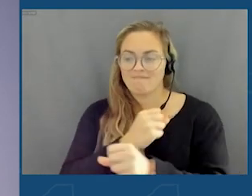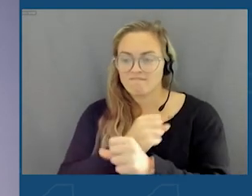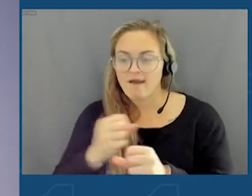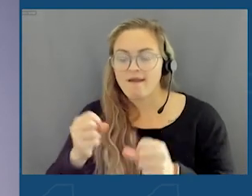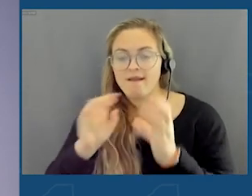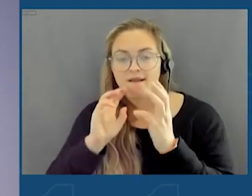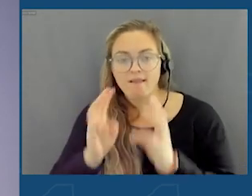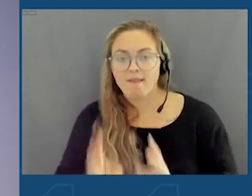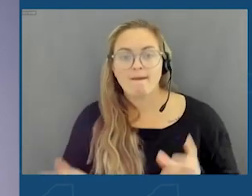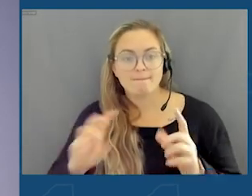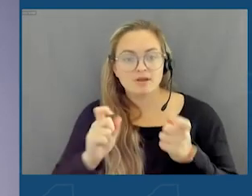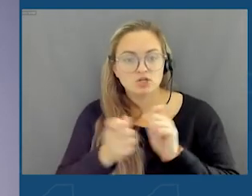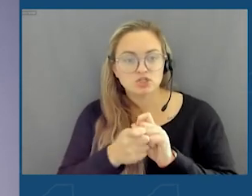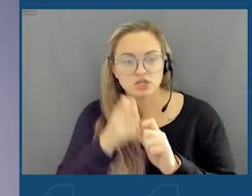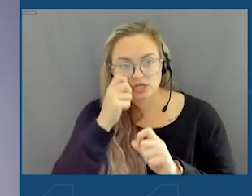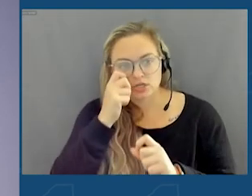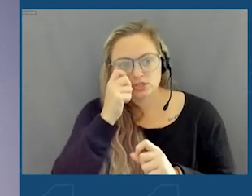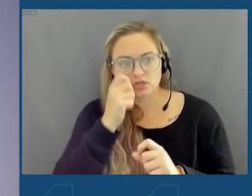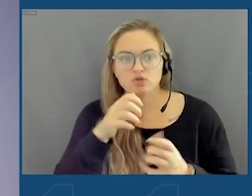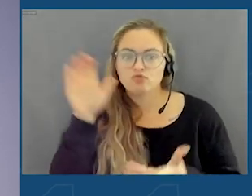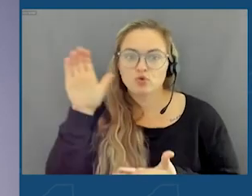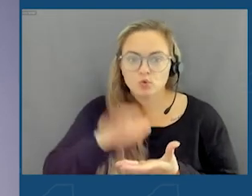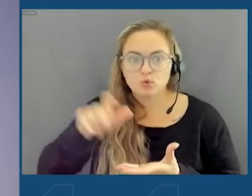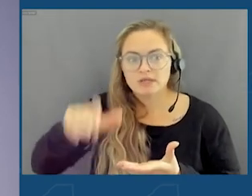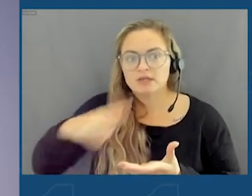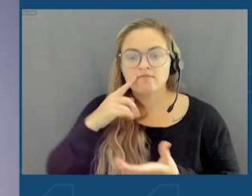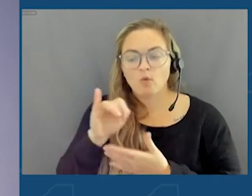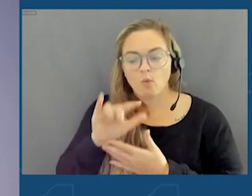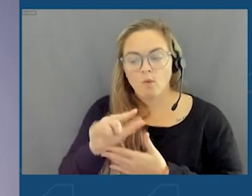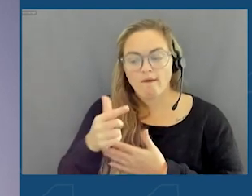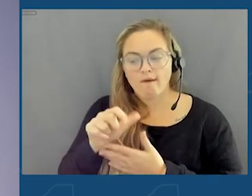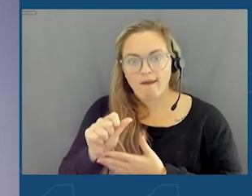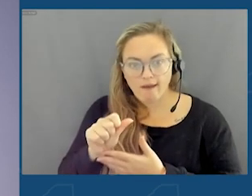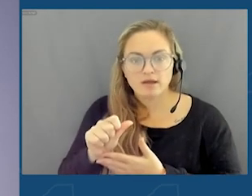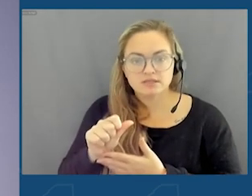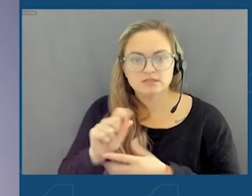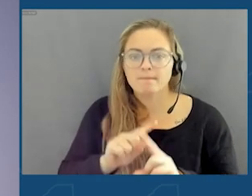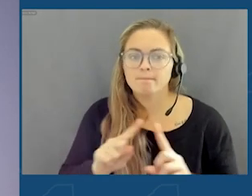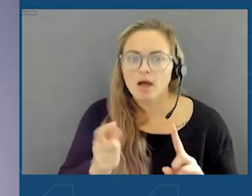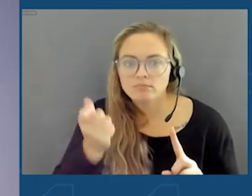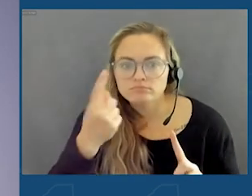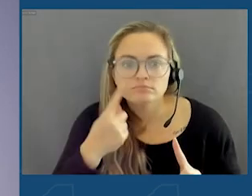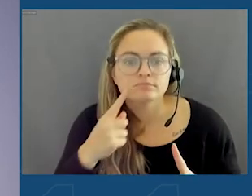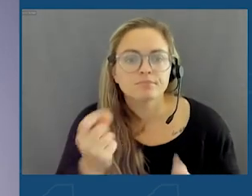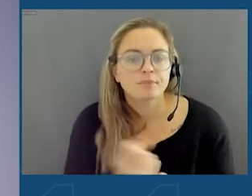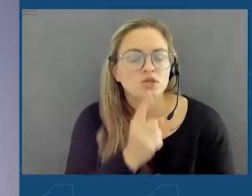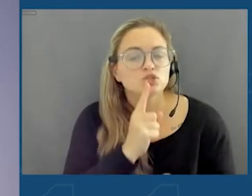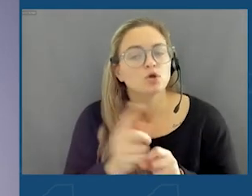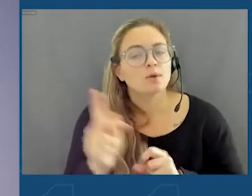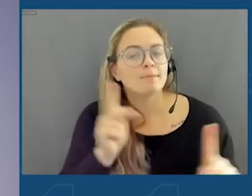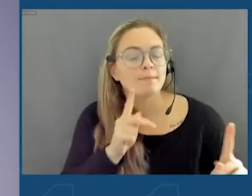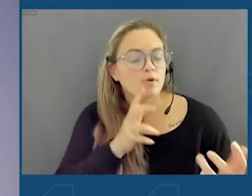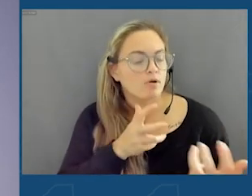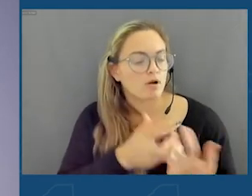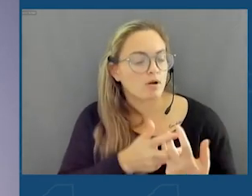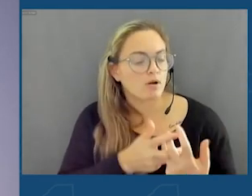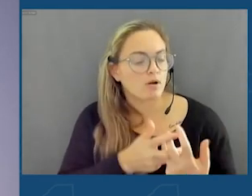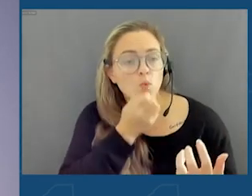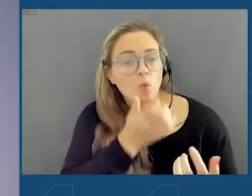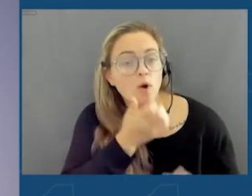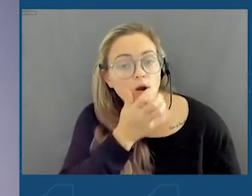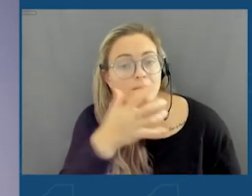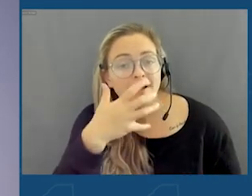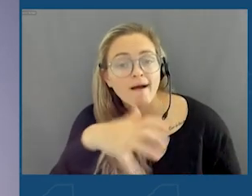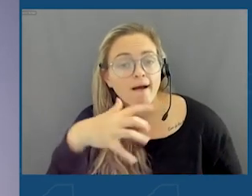its source, which is reducing the need for oil and gas. But we're also helping people to accommodate these warmer and